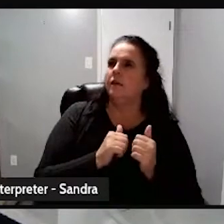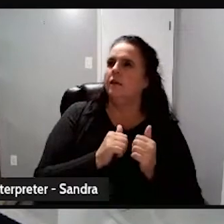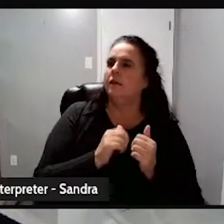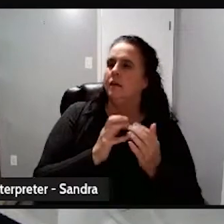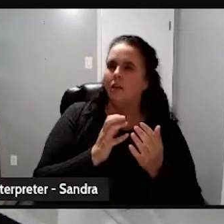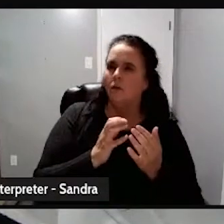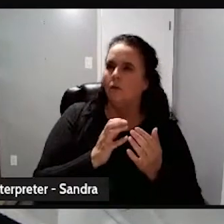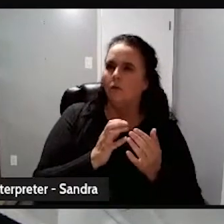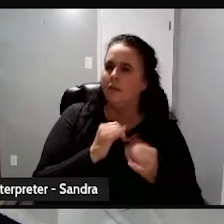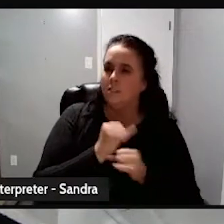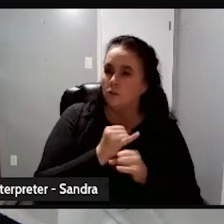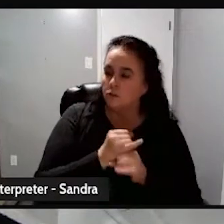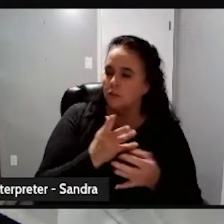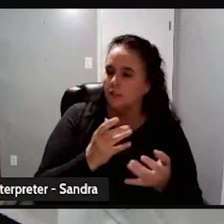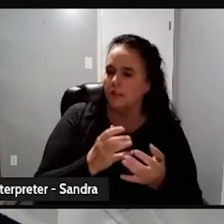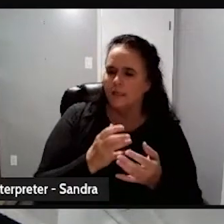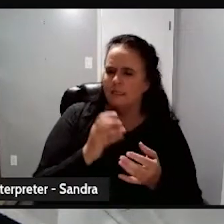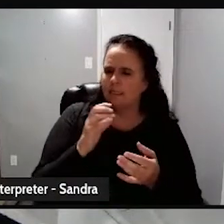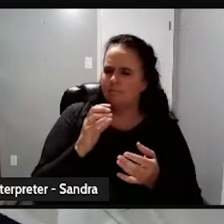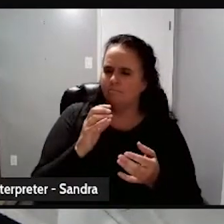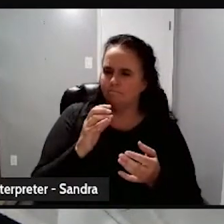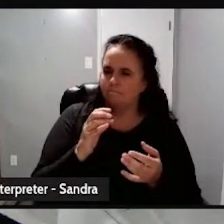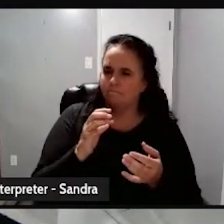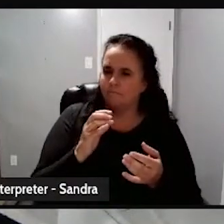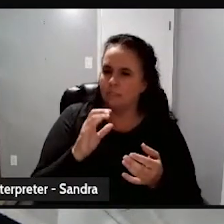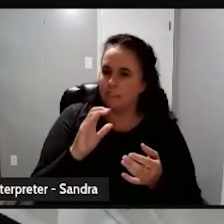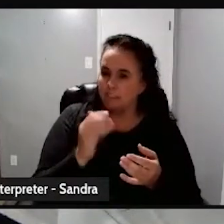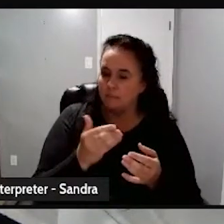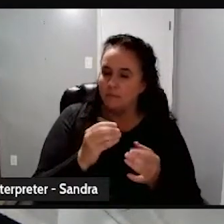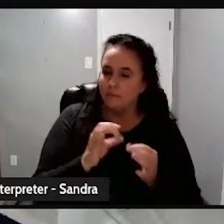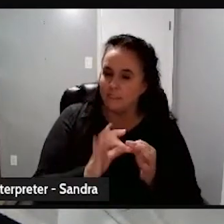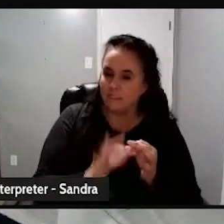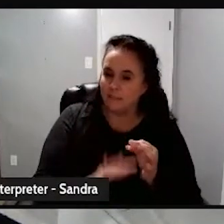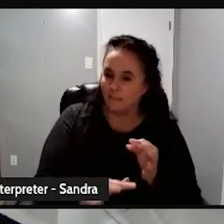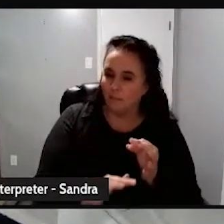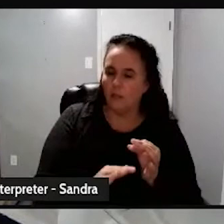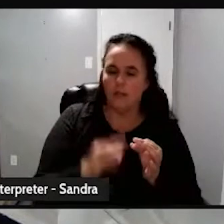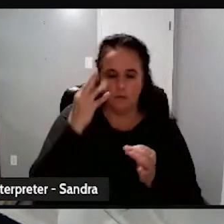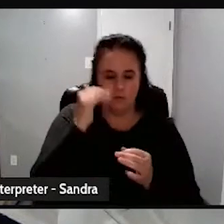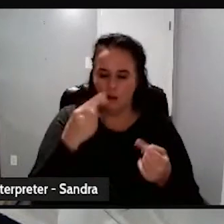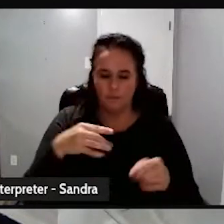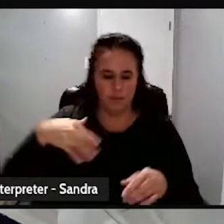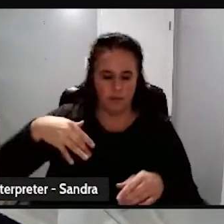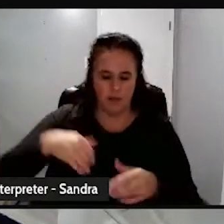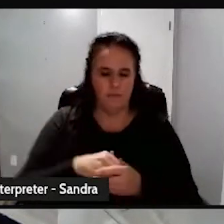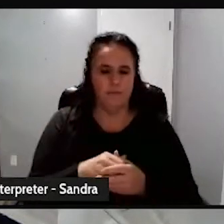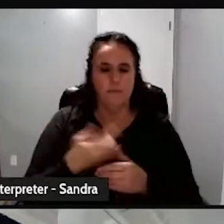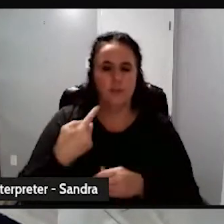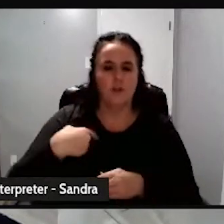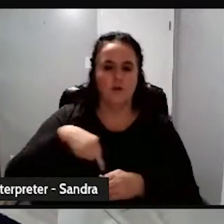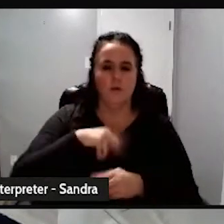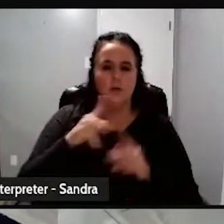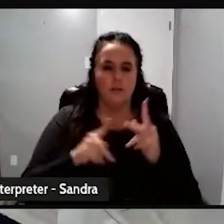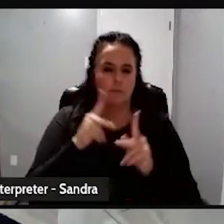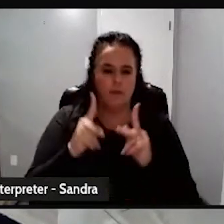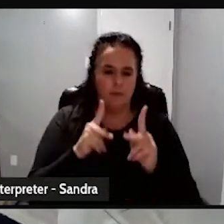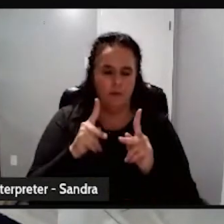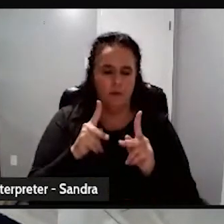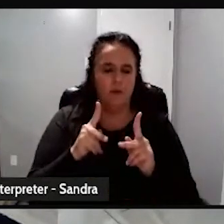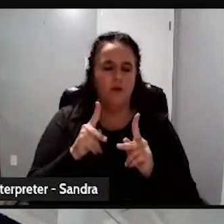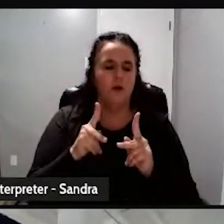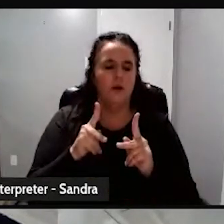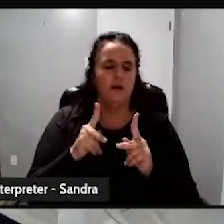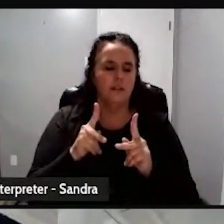If we could, and I want to emphasize that the reason this hasn't happened is that we are the ones who are actually creating it